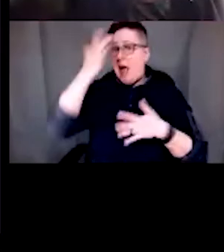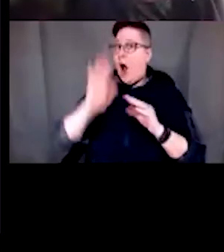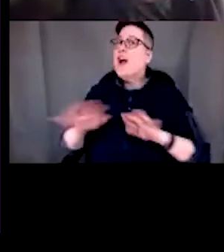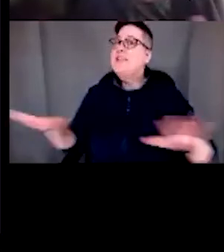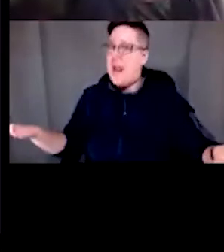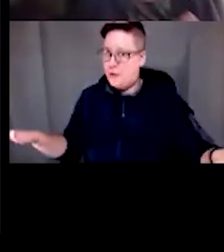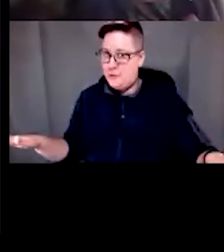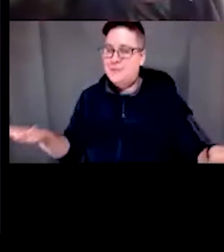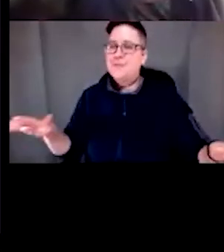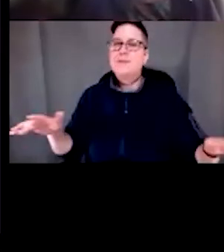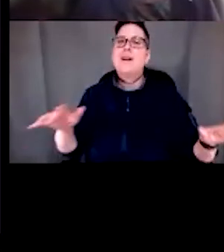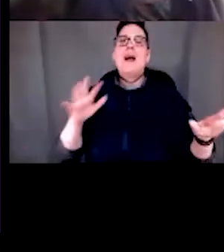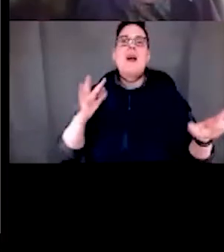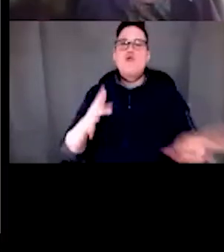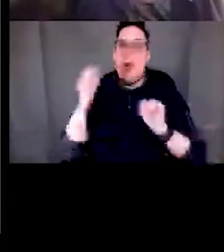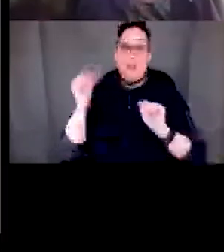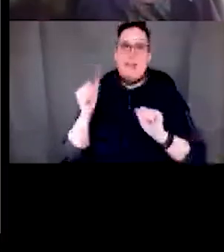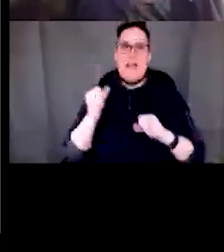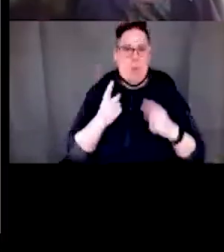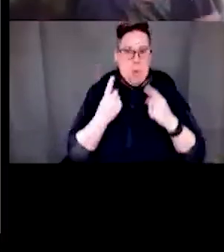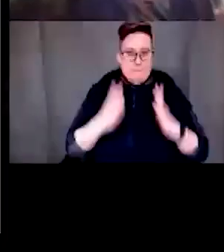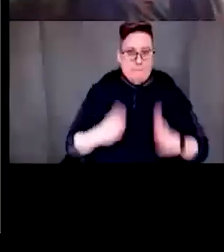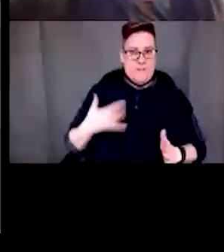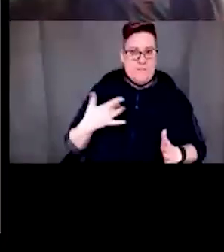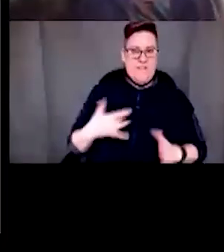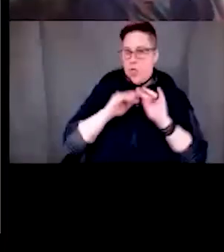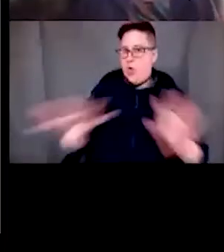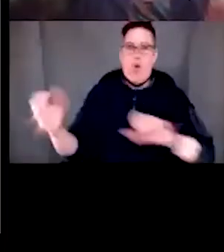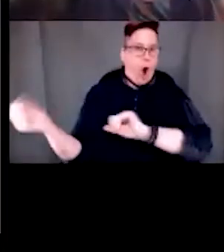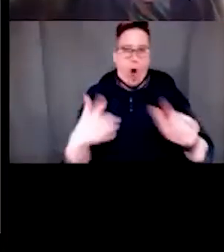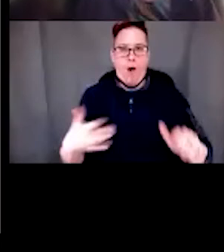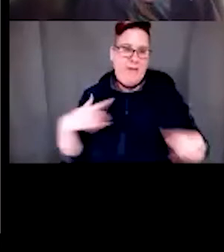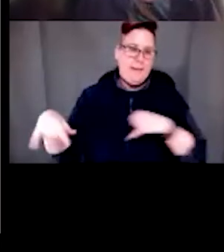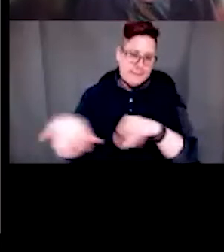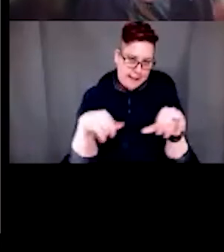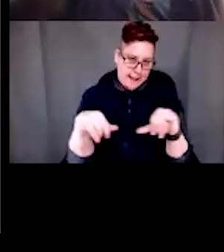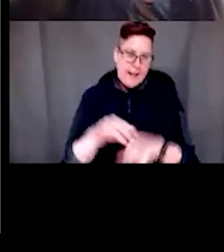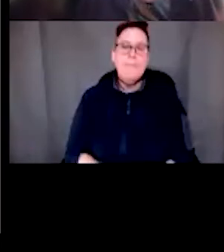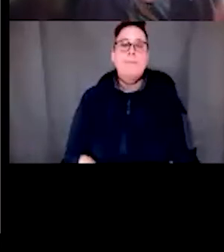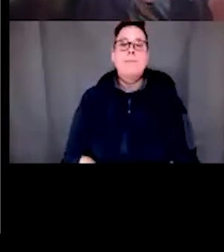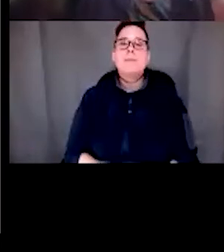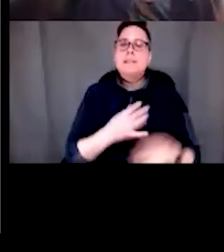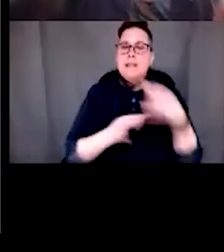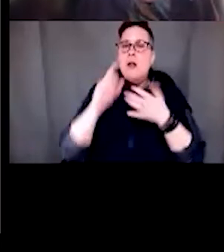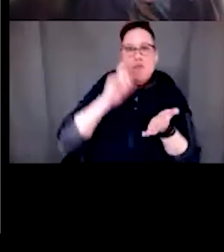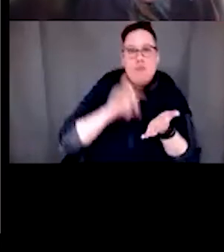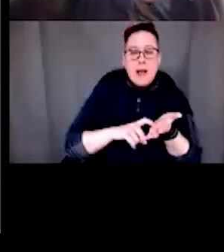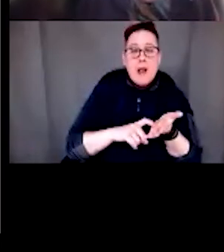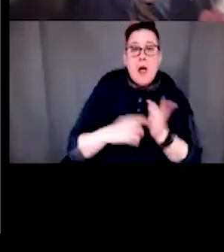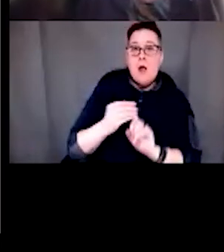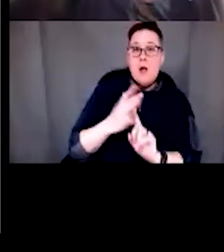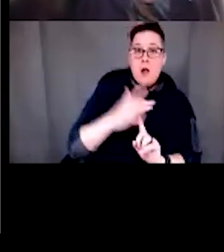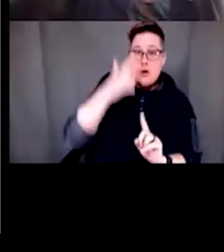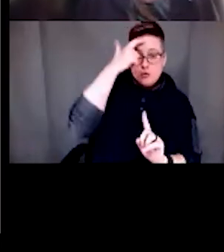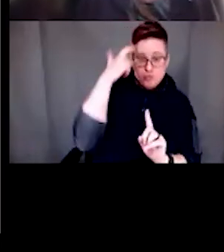very rapidly become collective. A biocratic organization recognizes that exposure to trauma and